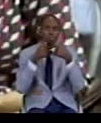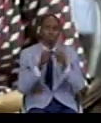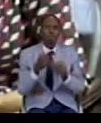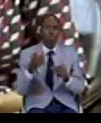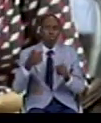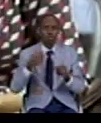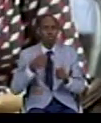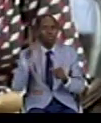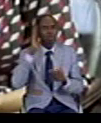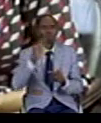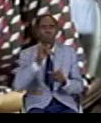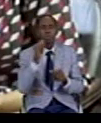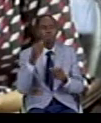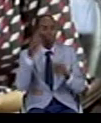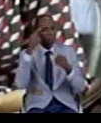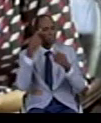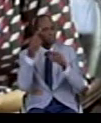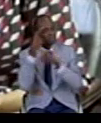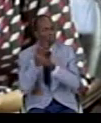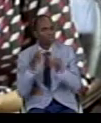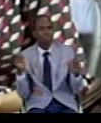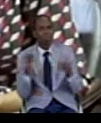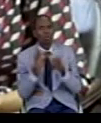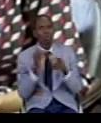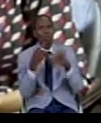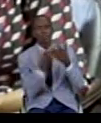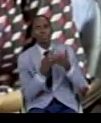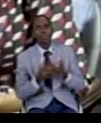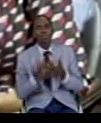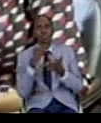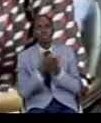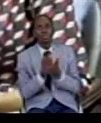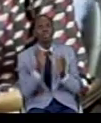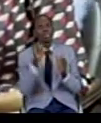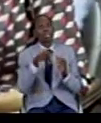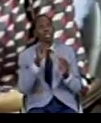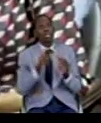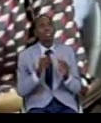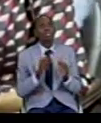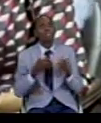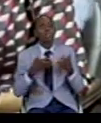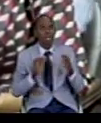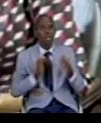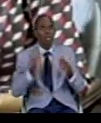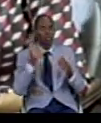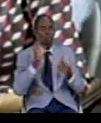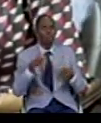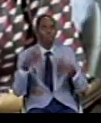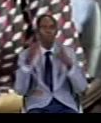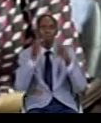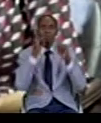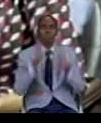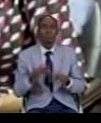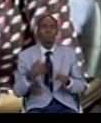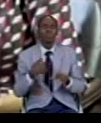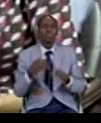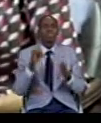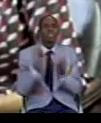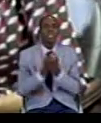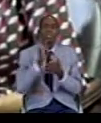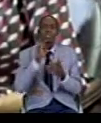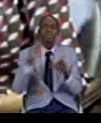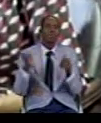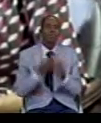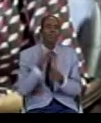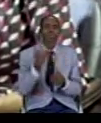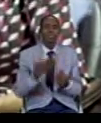me, allow me to go and bury my father. That's the first thing on my plate now. That's the first thing in